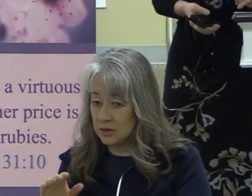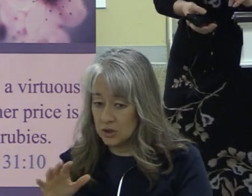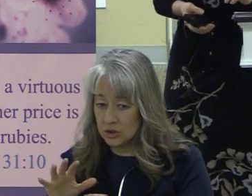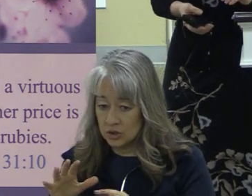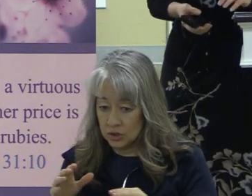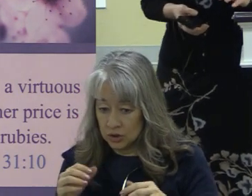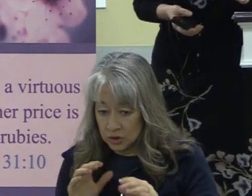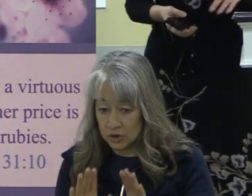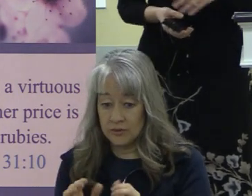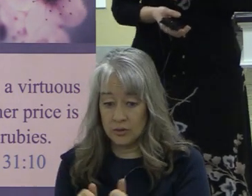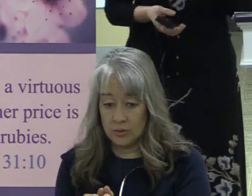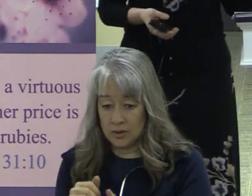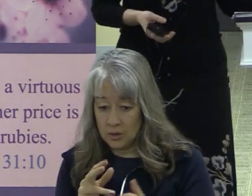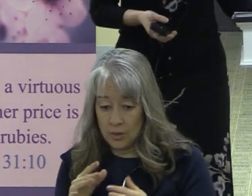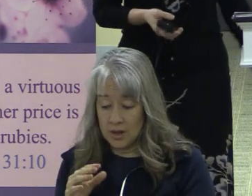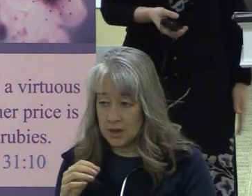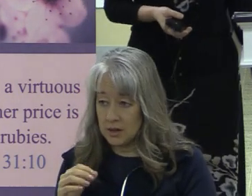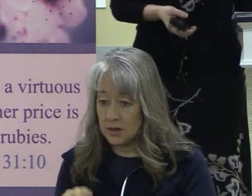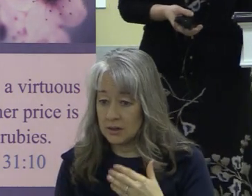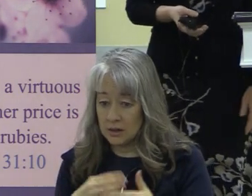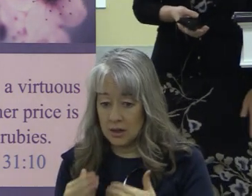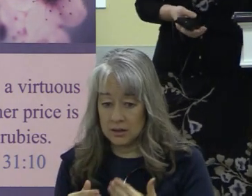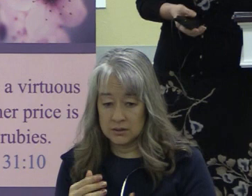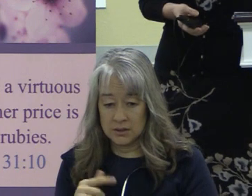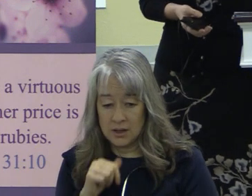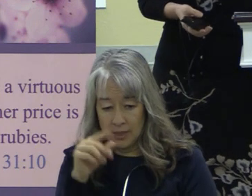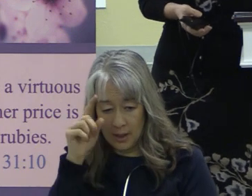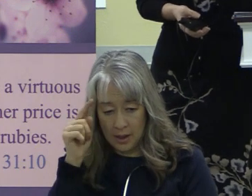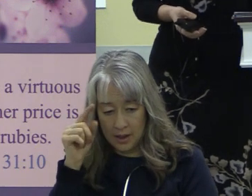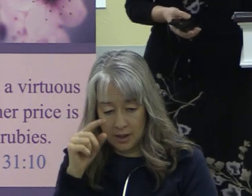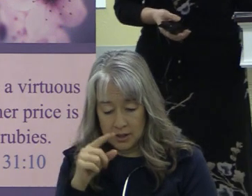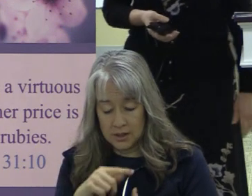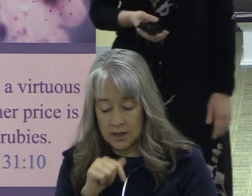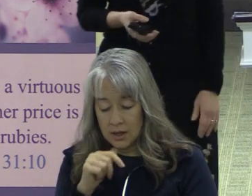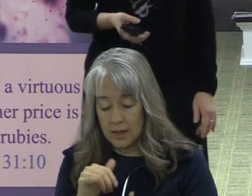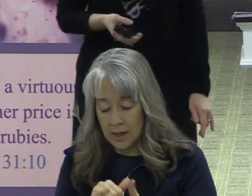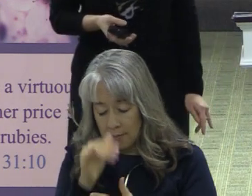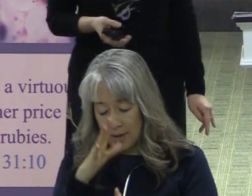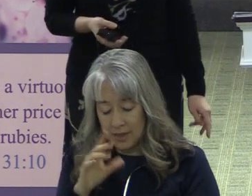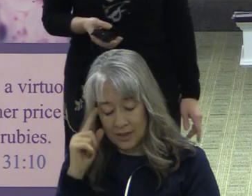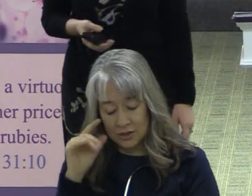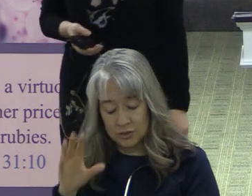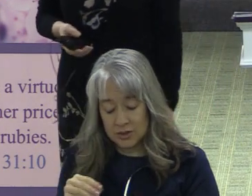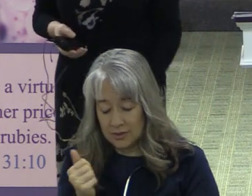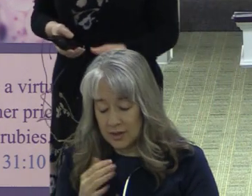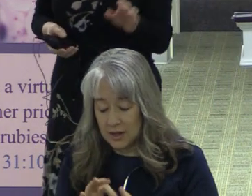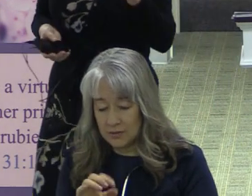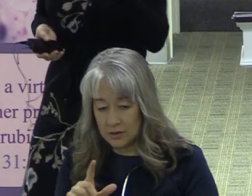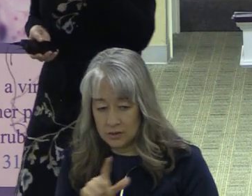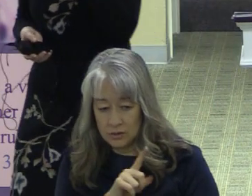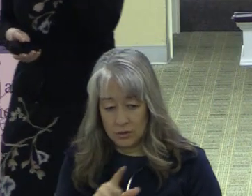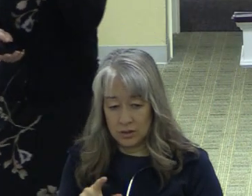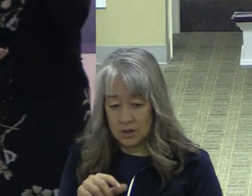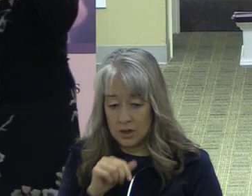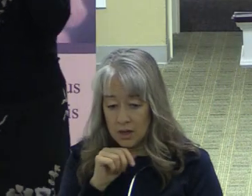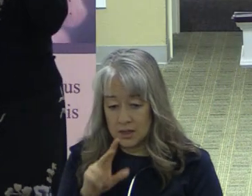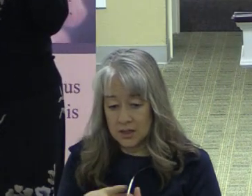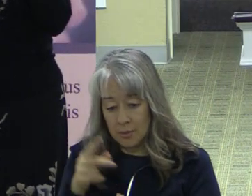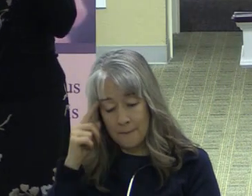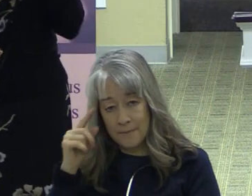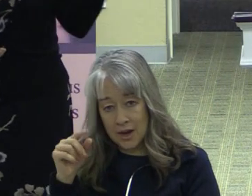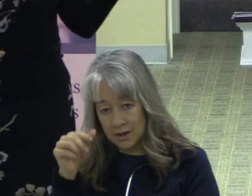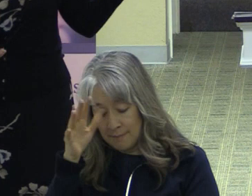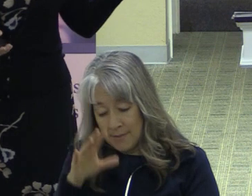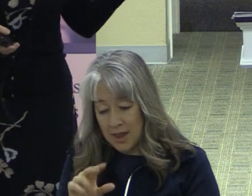and tossed. For let not that man think he shall receive anything of the Lord, and a double-minded man is unstable in all his ways."